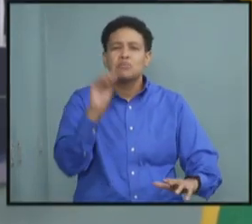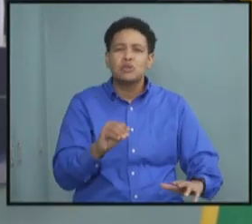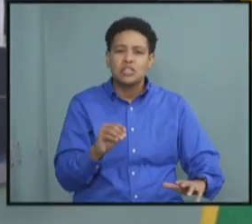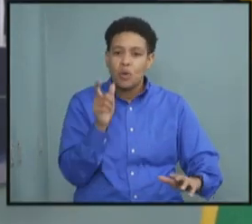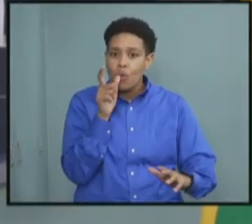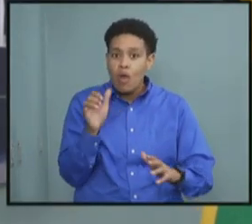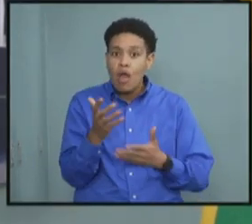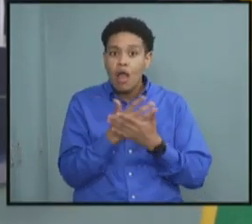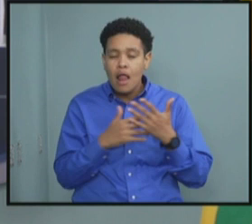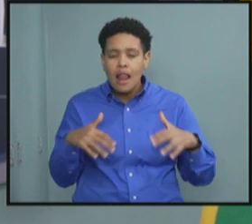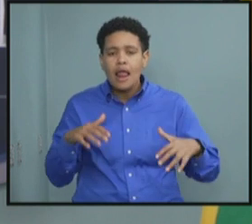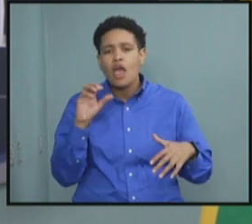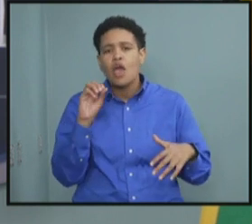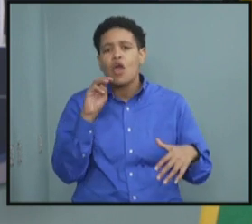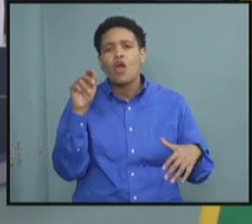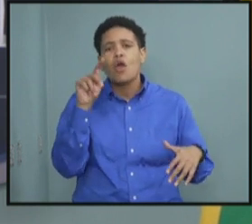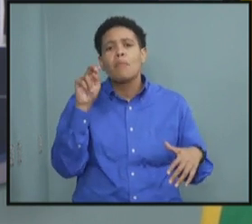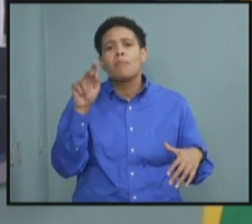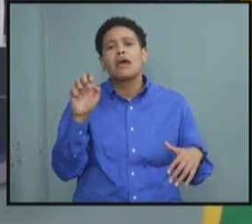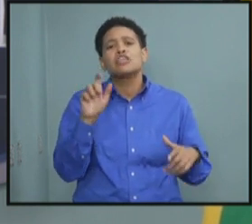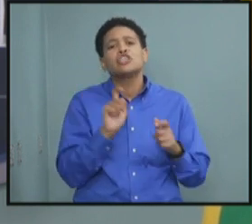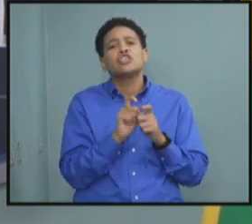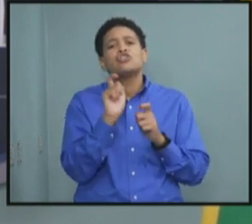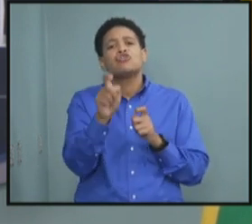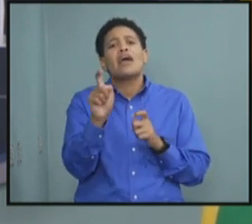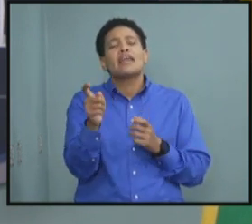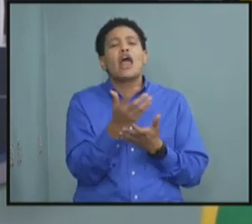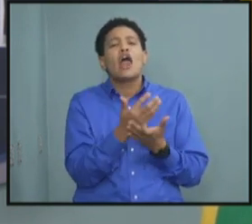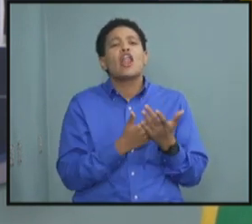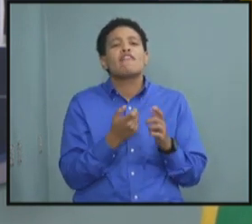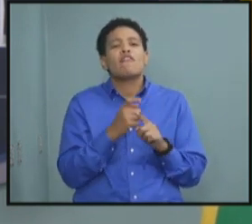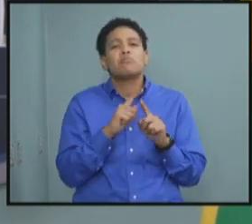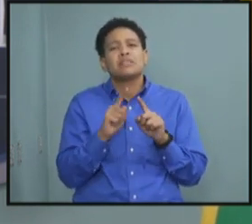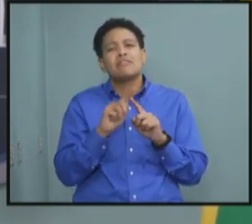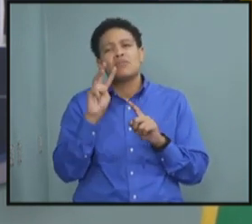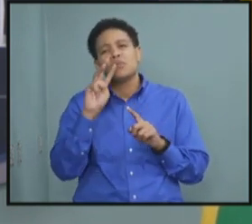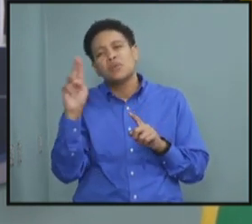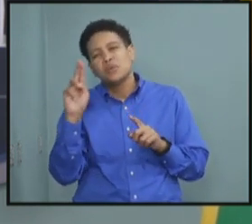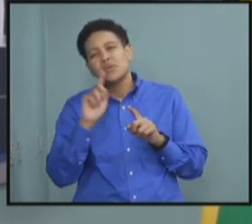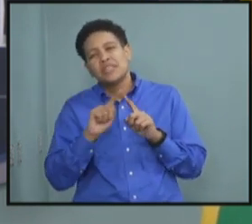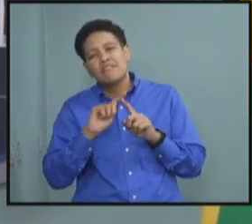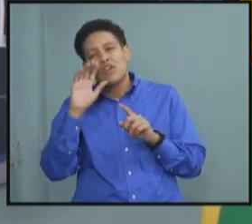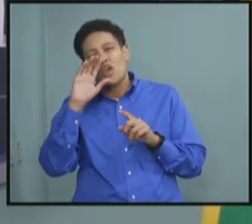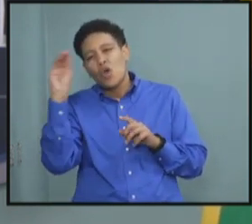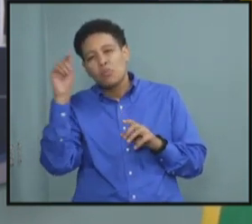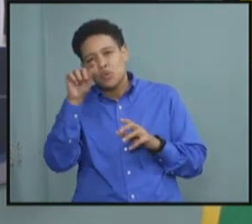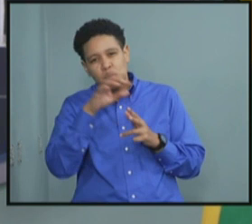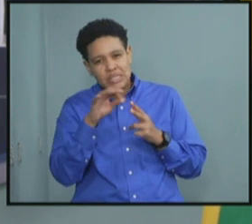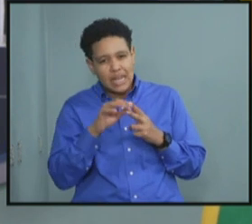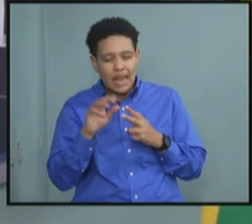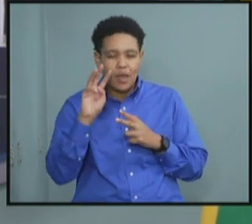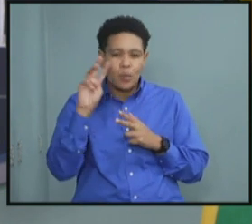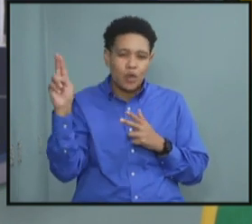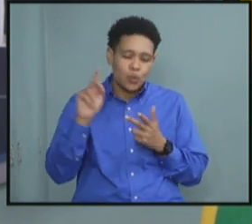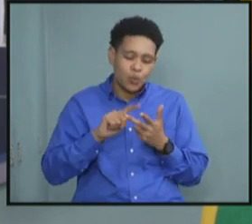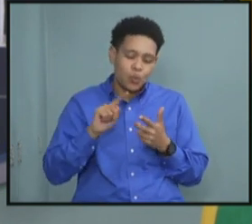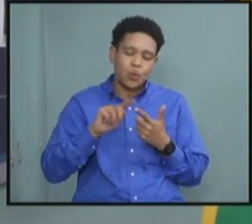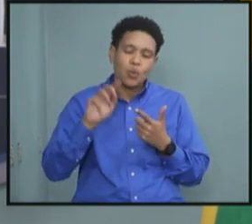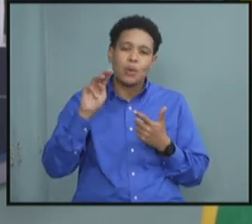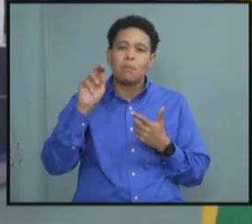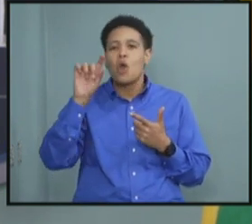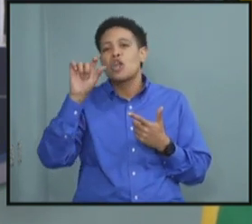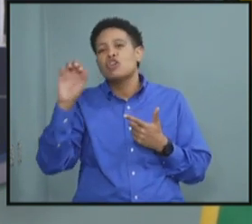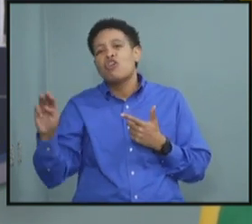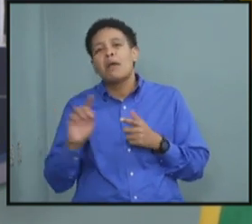the compassionate grants can be collected from the remittance company that you selected, and those remittance